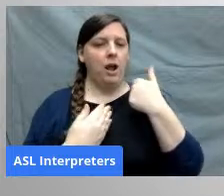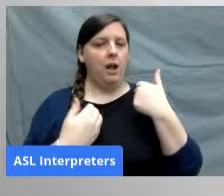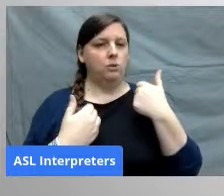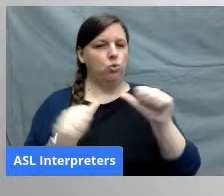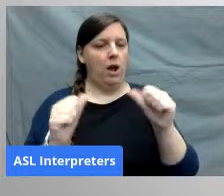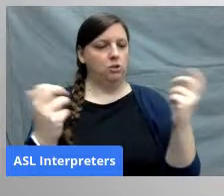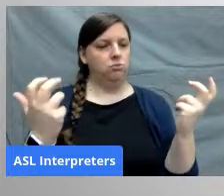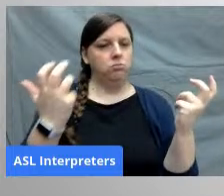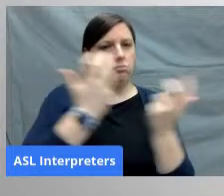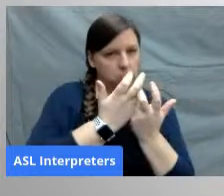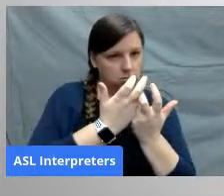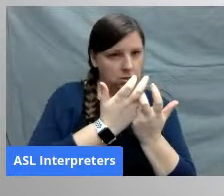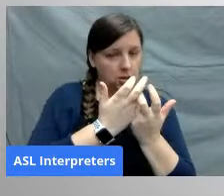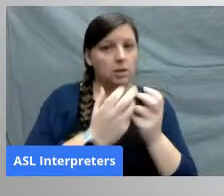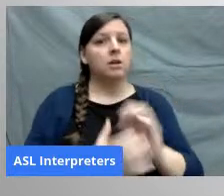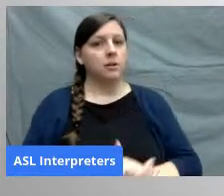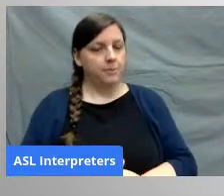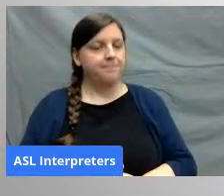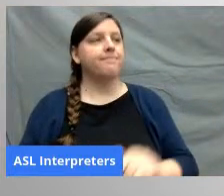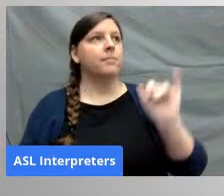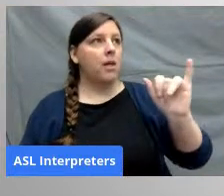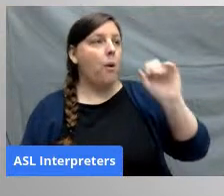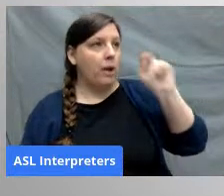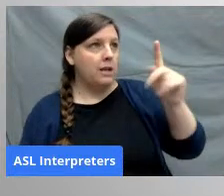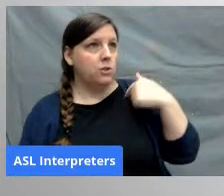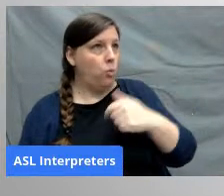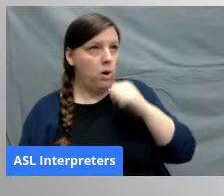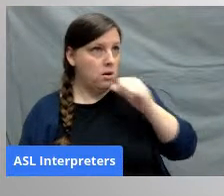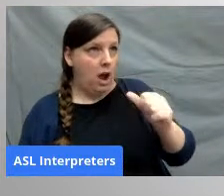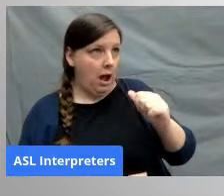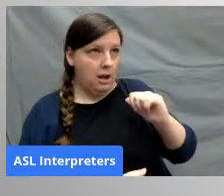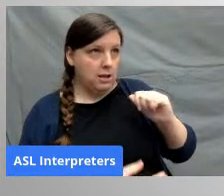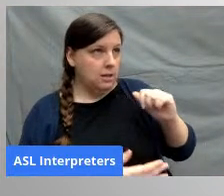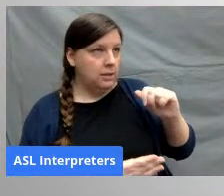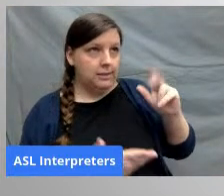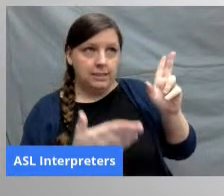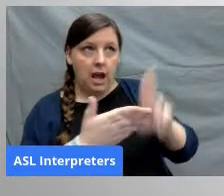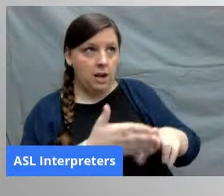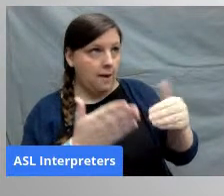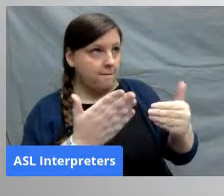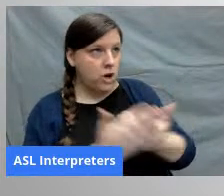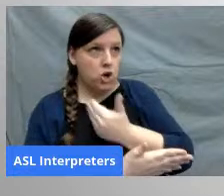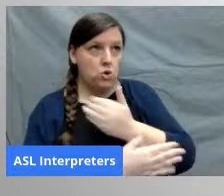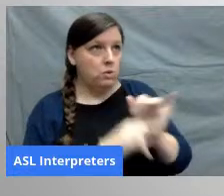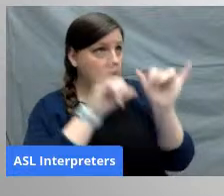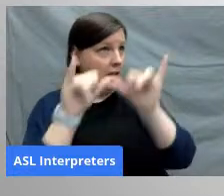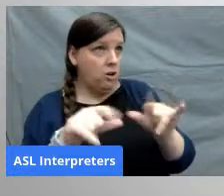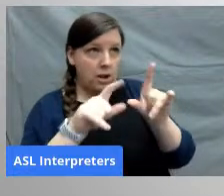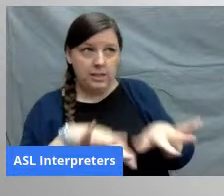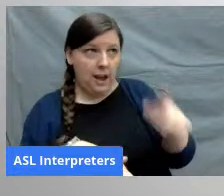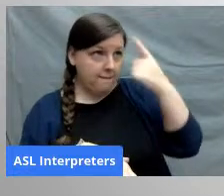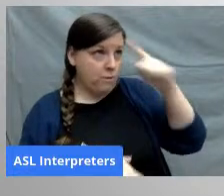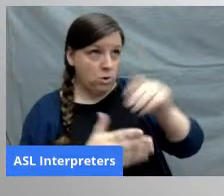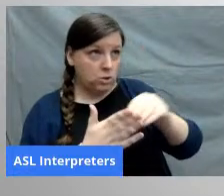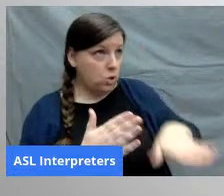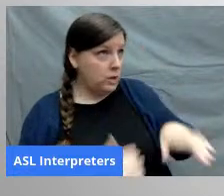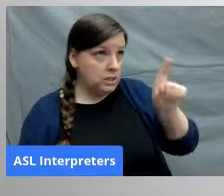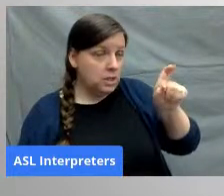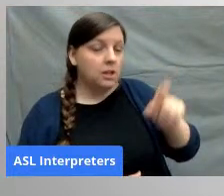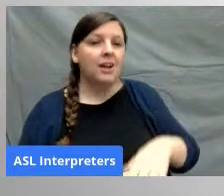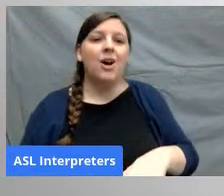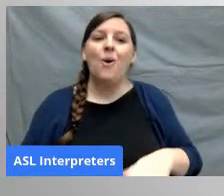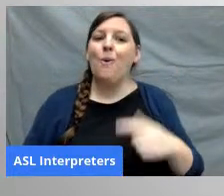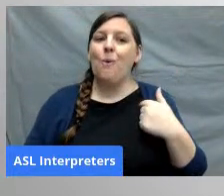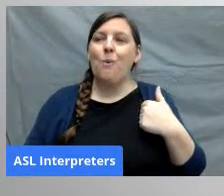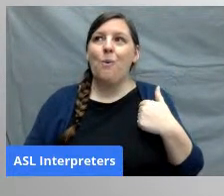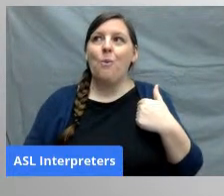Okay, so we aren't signing up for any new standardized tests or anything for our students, correct? No, ma'am. We don't sign up.